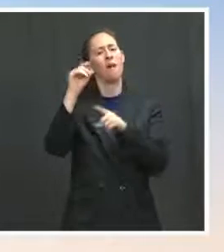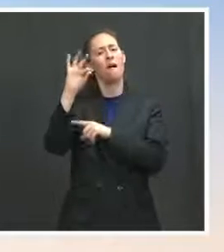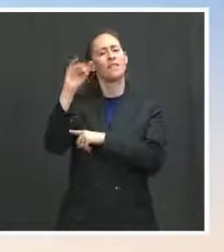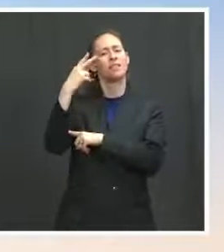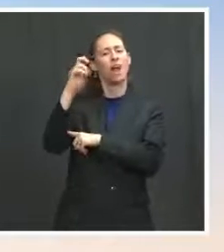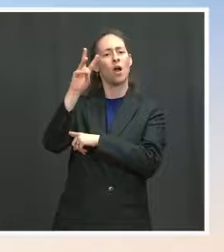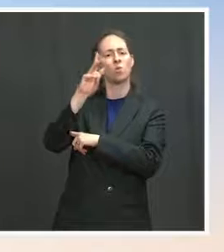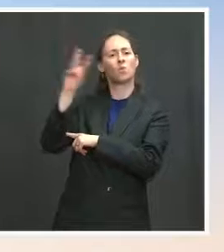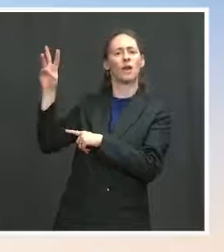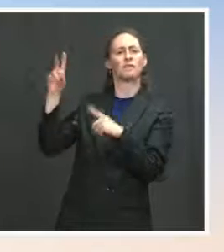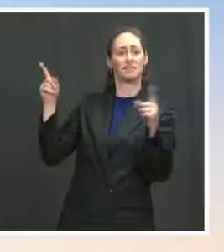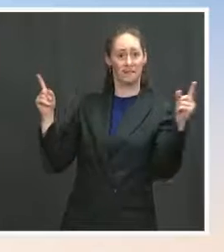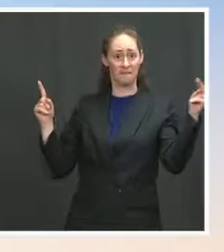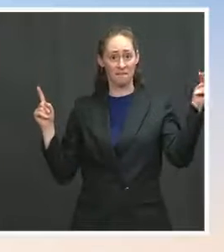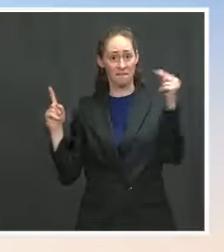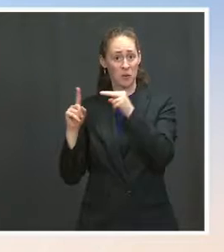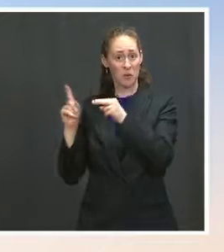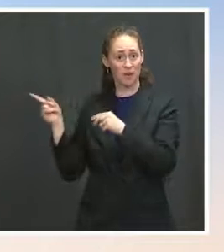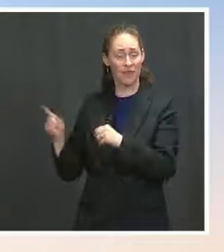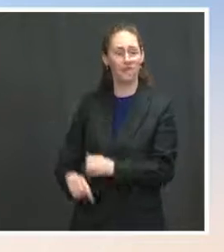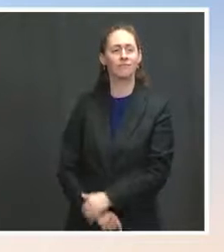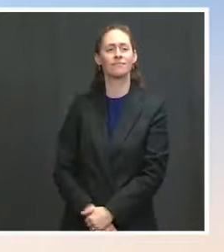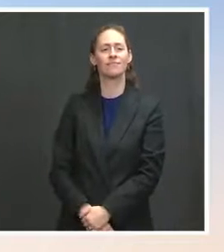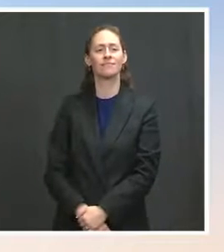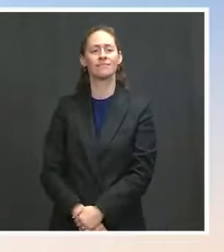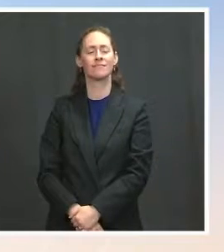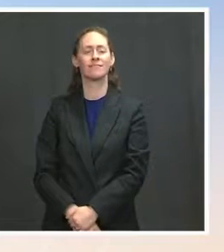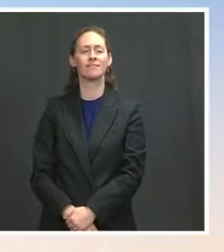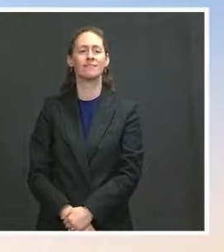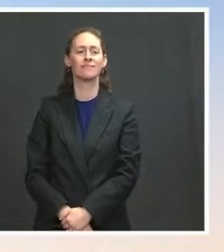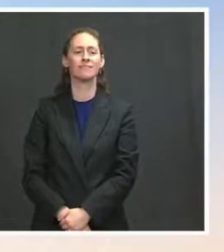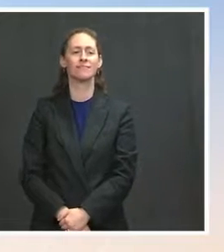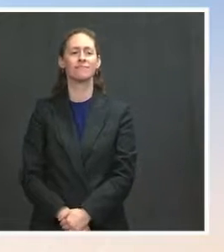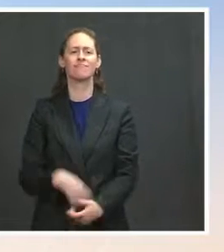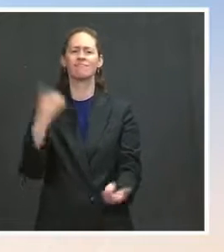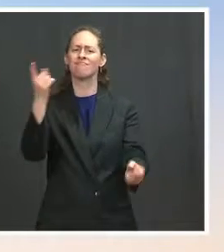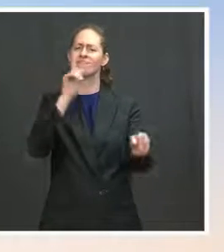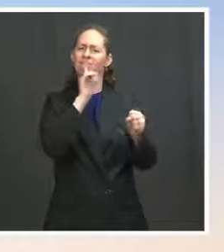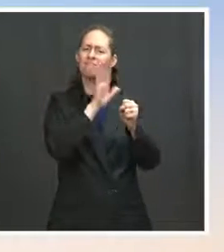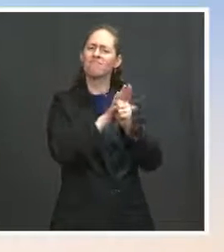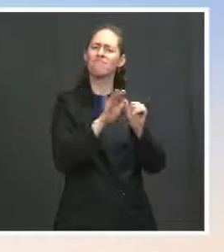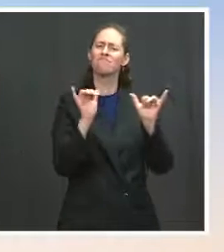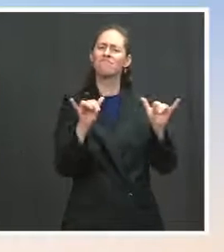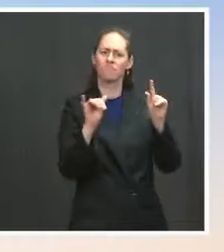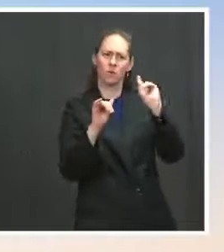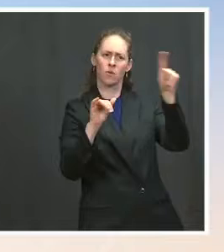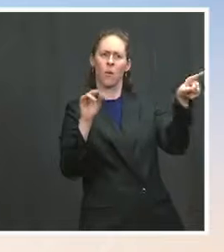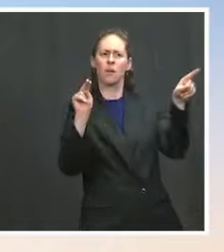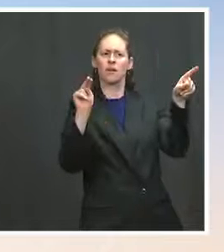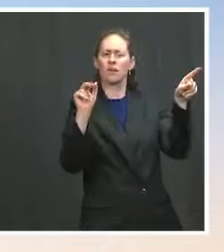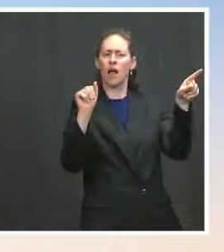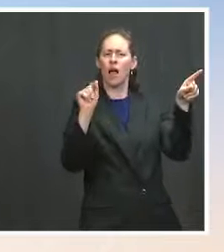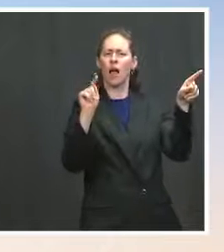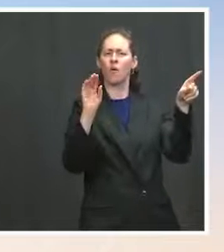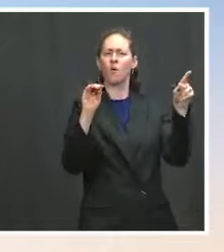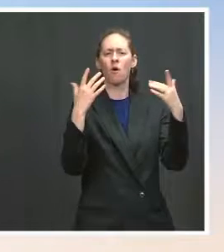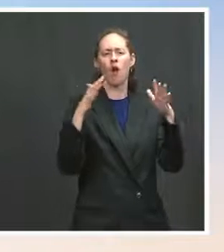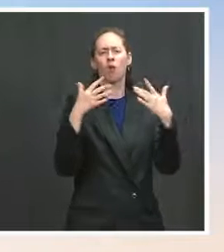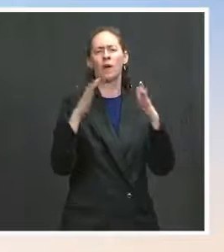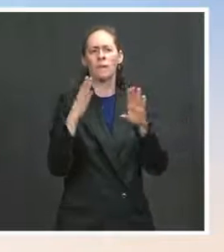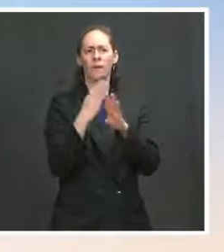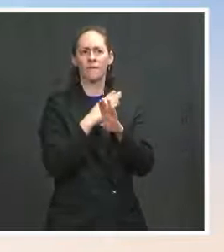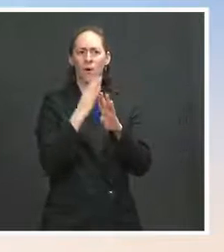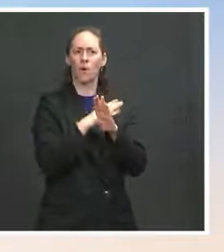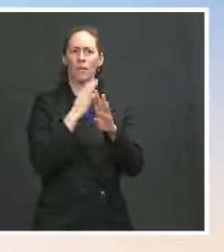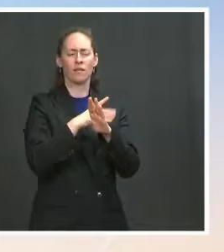his commitment to attend the G7 and NATO predated the scheduling of the summit, just factually, as you all know. But